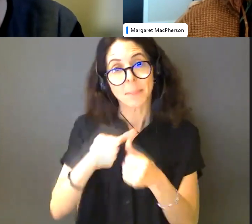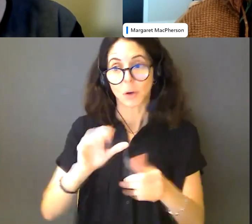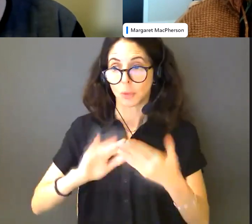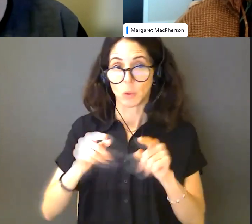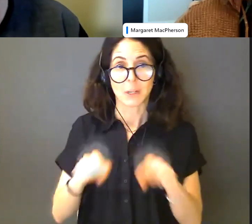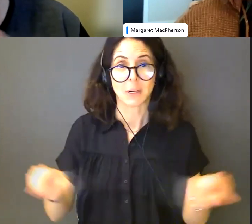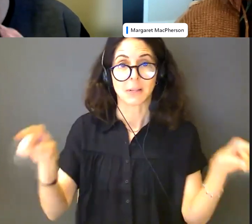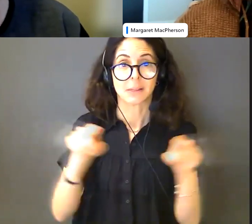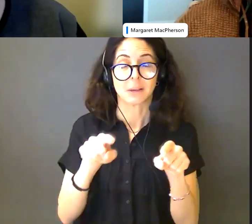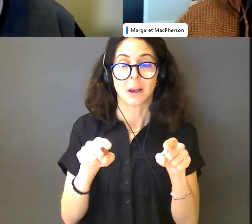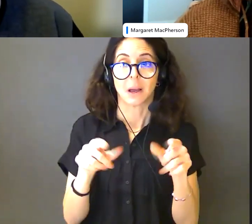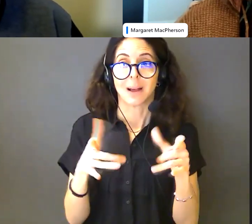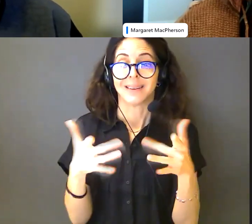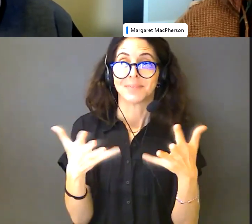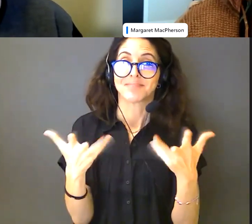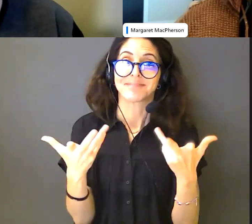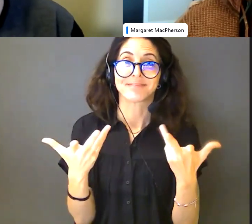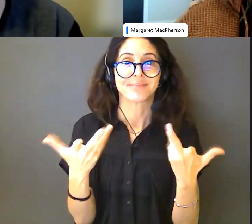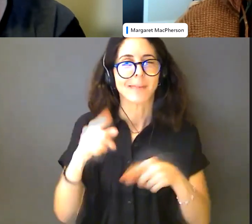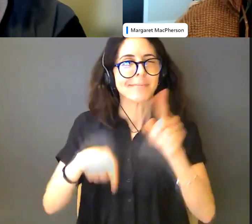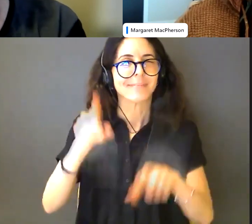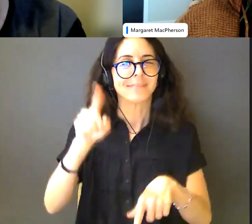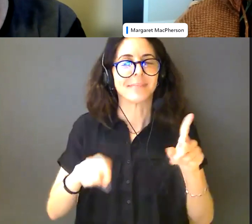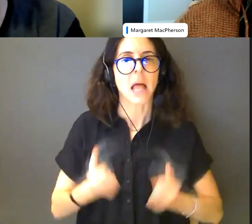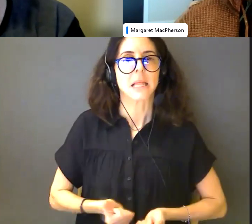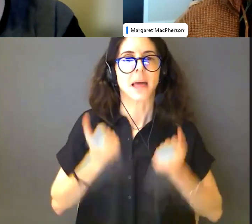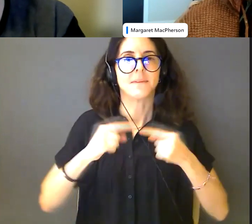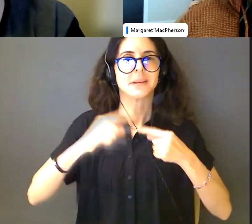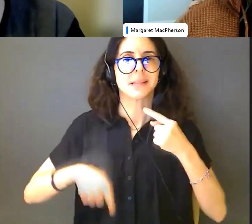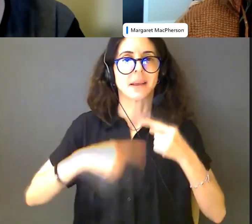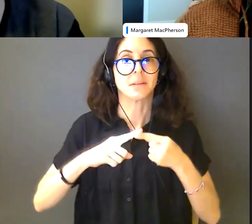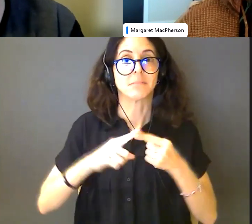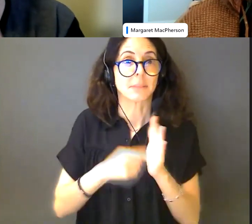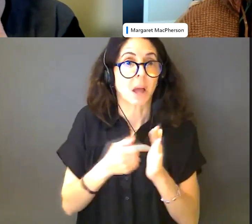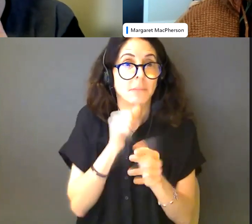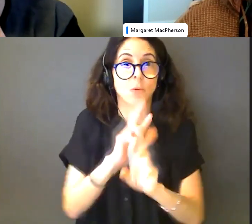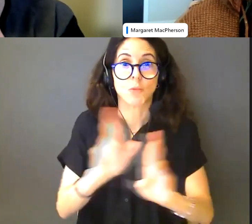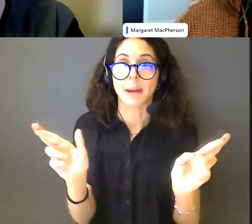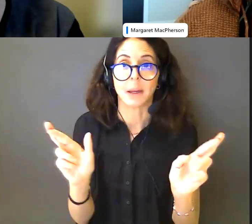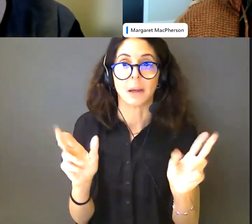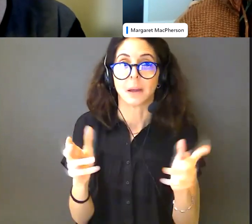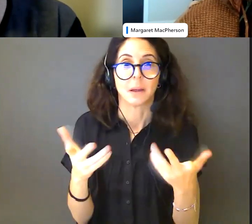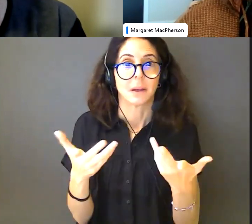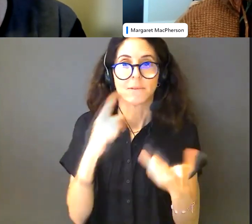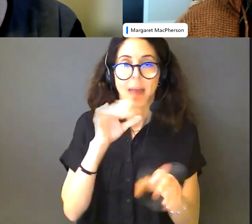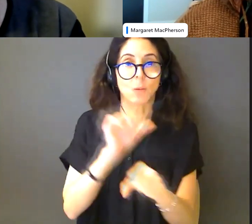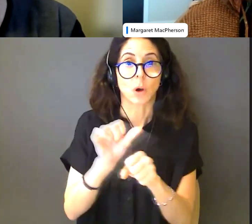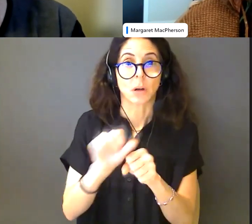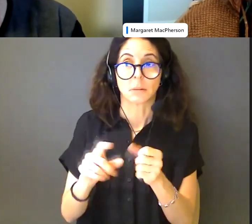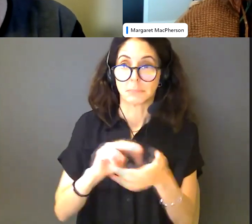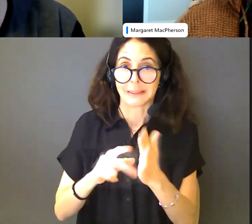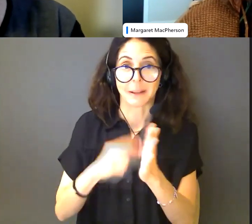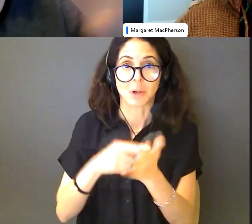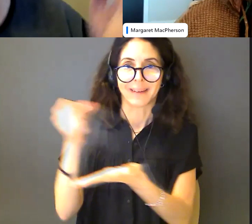own life cycle, and sometimes they aren't ready. They're just not ready to do this work. Sometimes